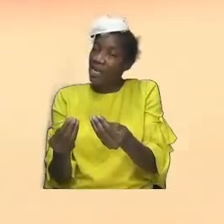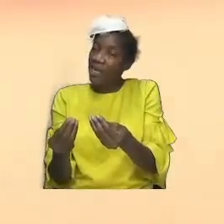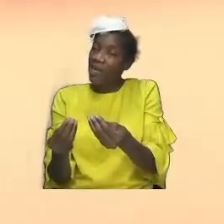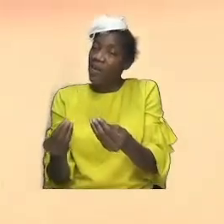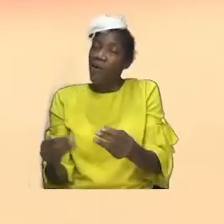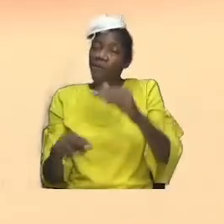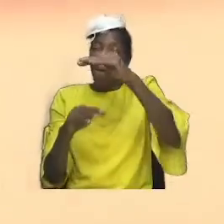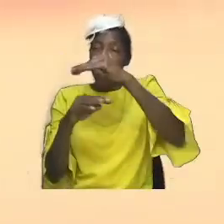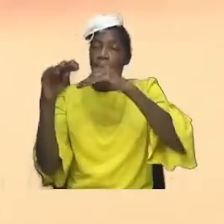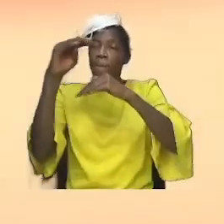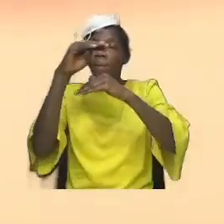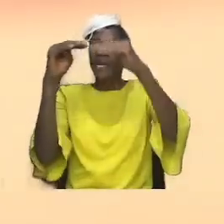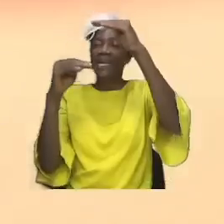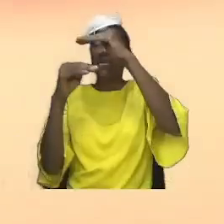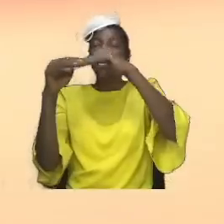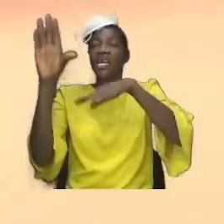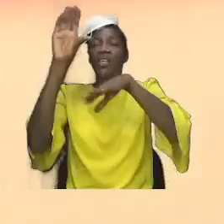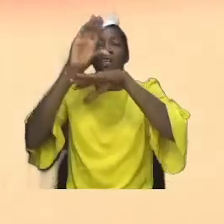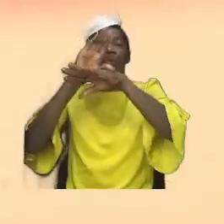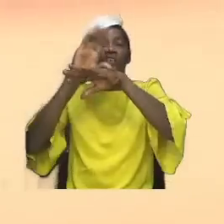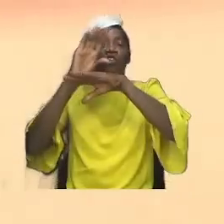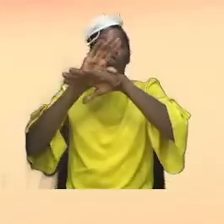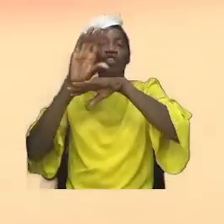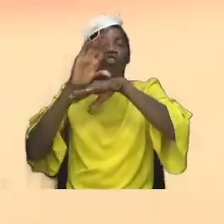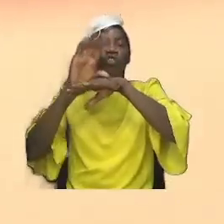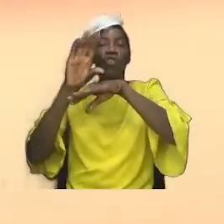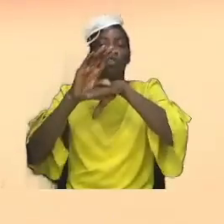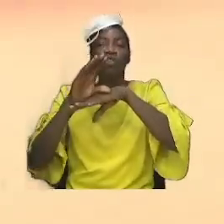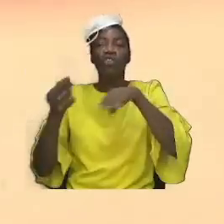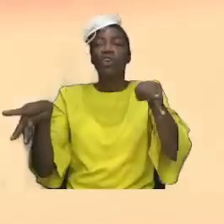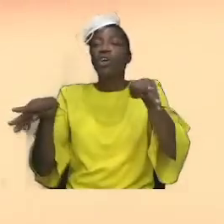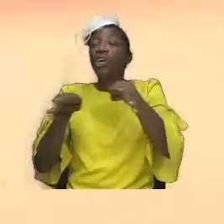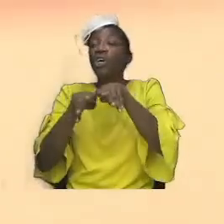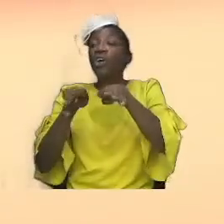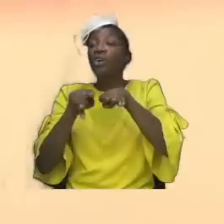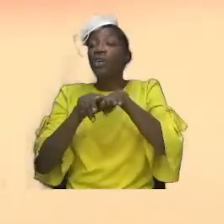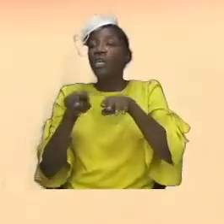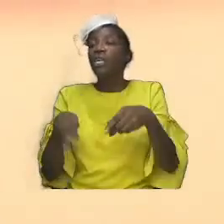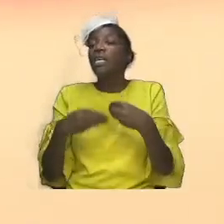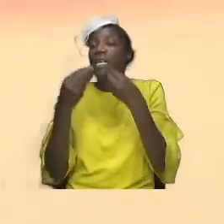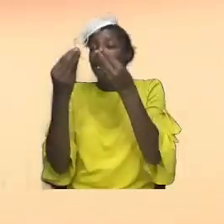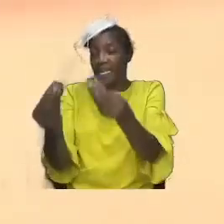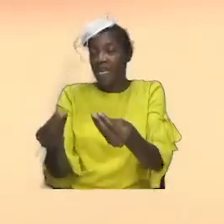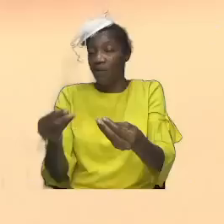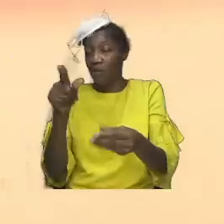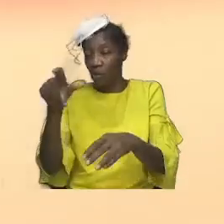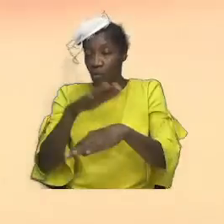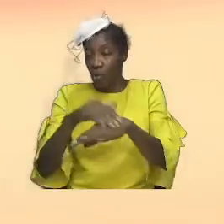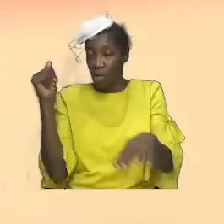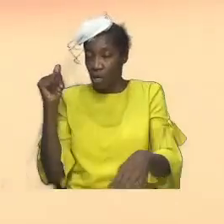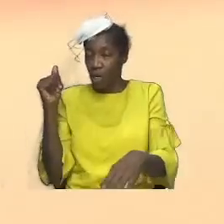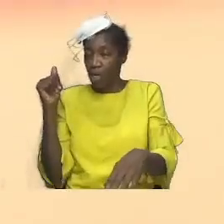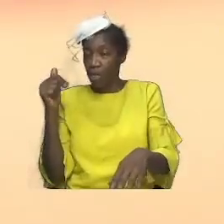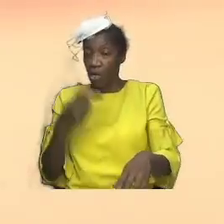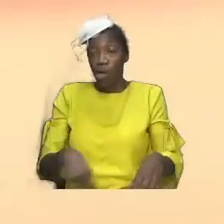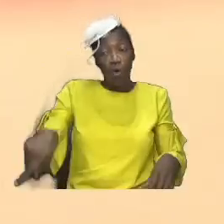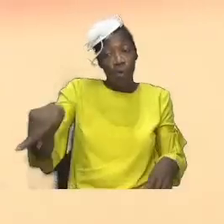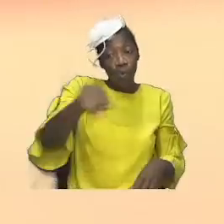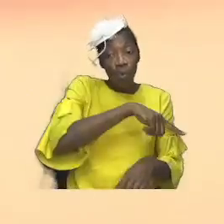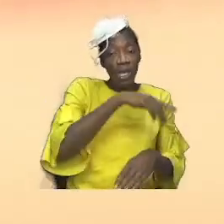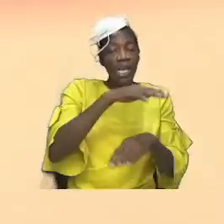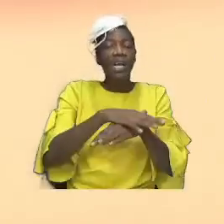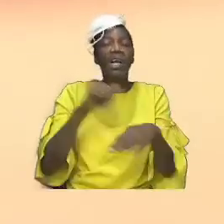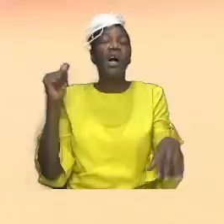the kingdom of God, and you give accordingly. You are going to be called up. We are going to be called up